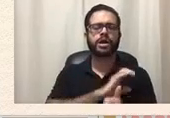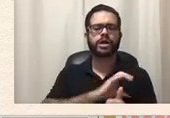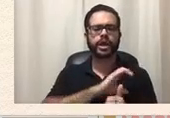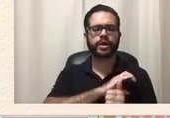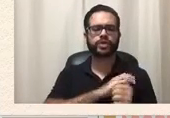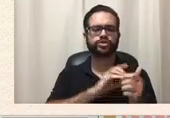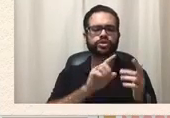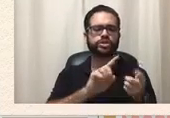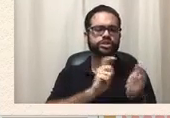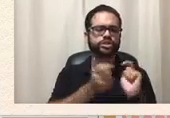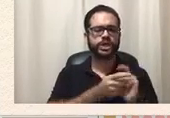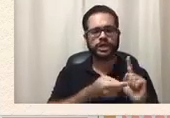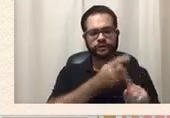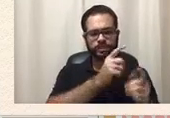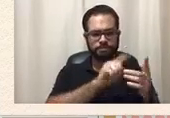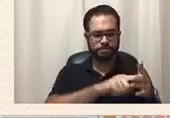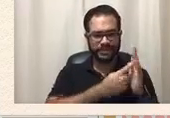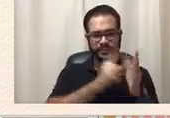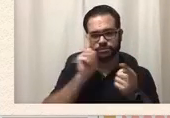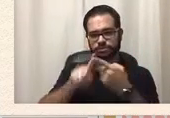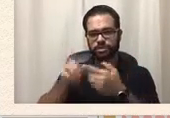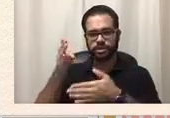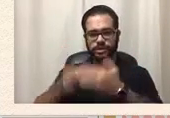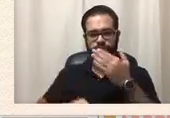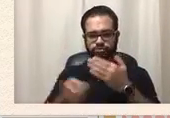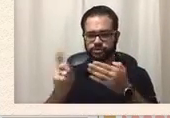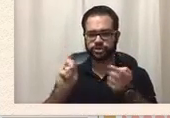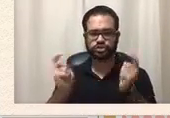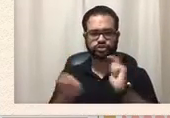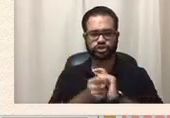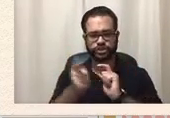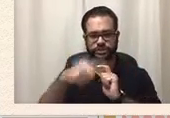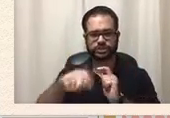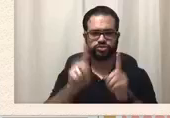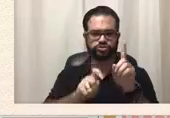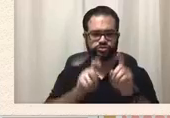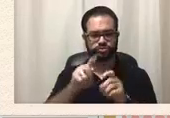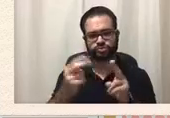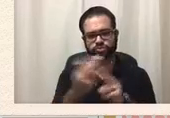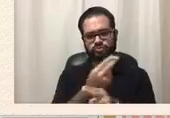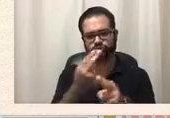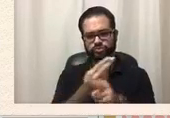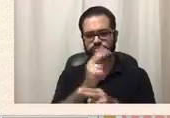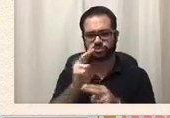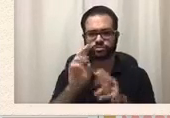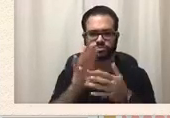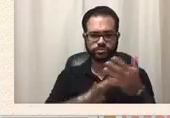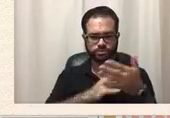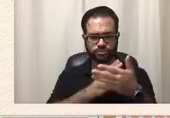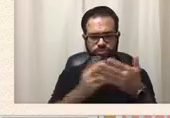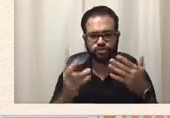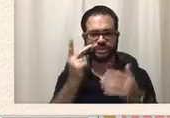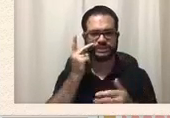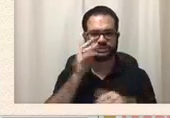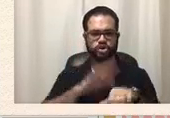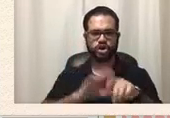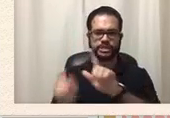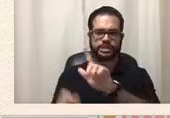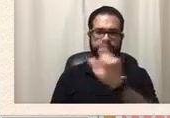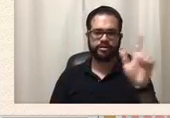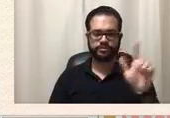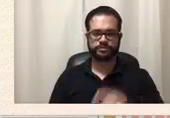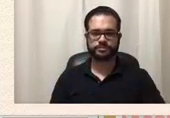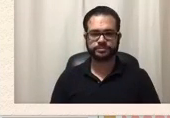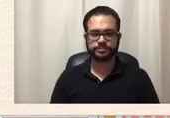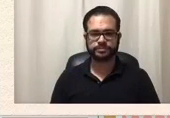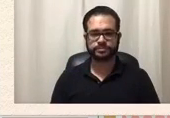can change these questions using the little chart as seen on the left-hand slide. I like to use the game